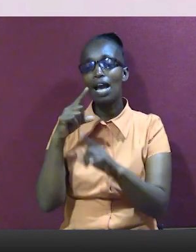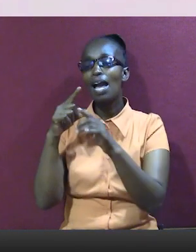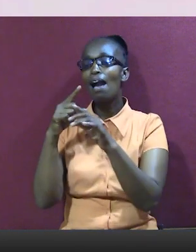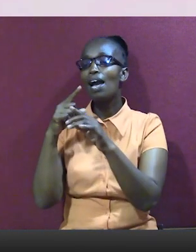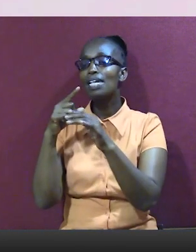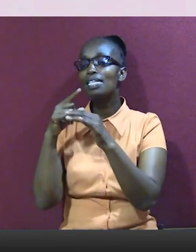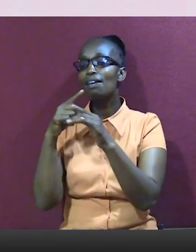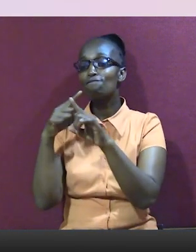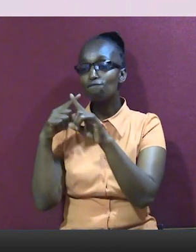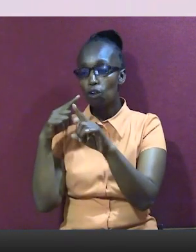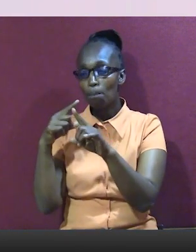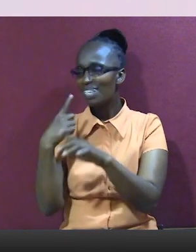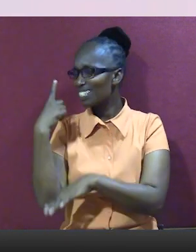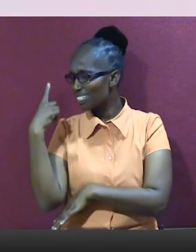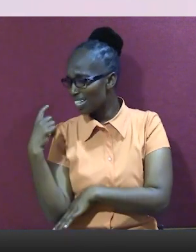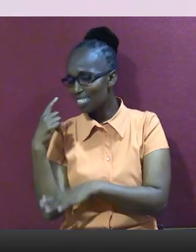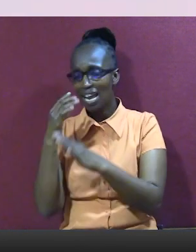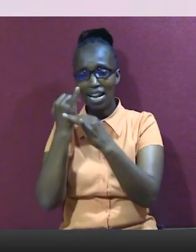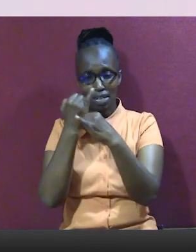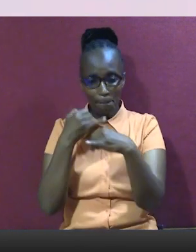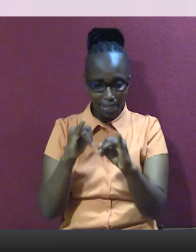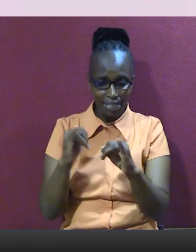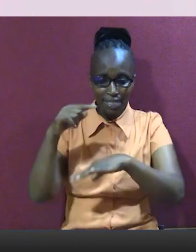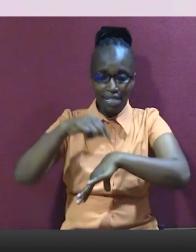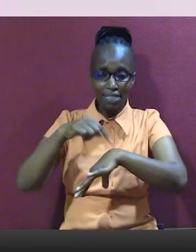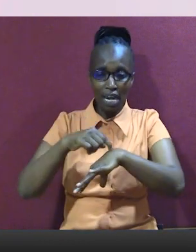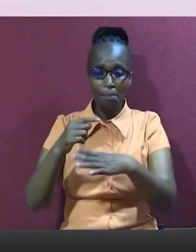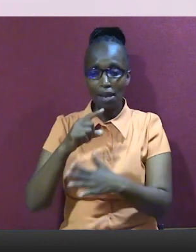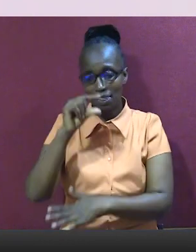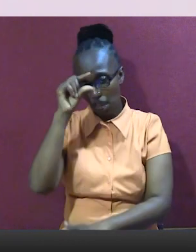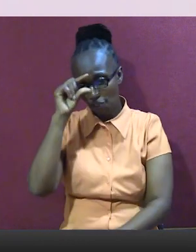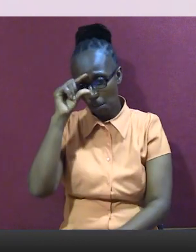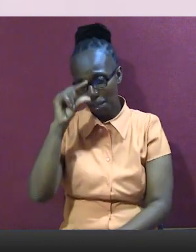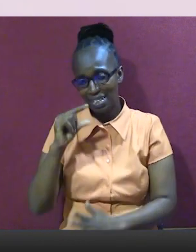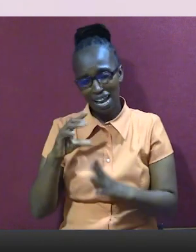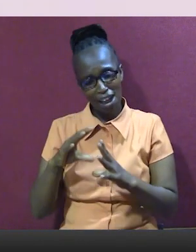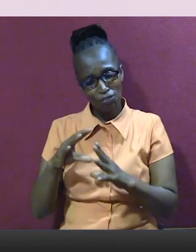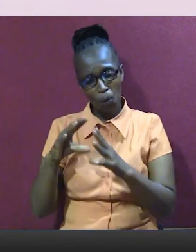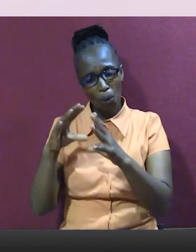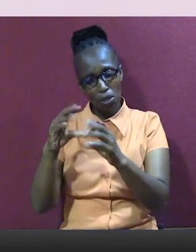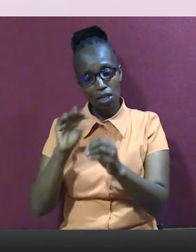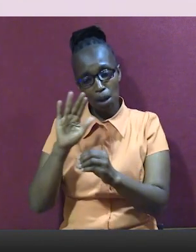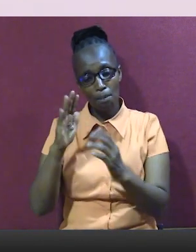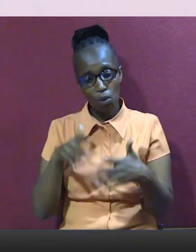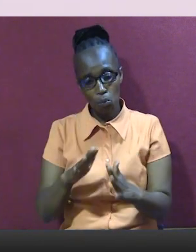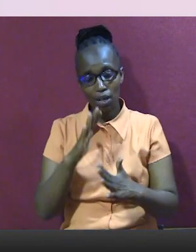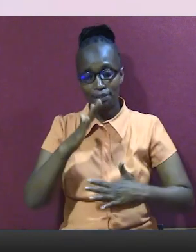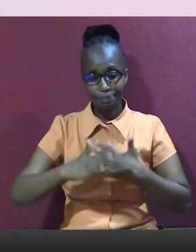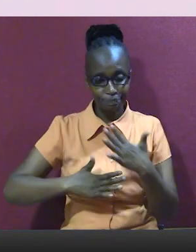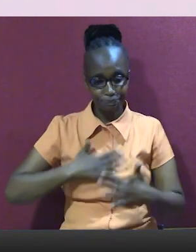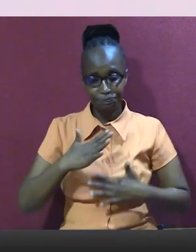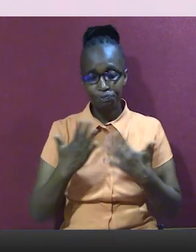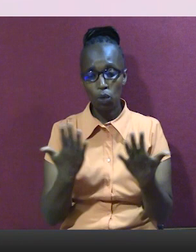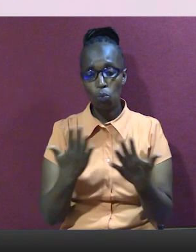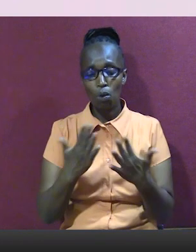that has gone out of its way to appreciate that we need to support you, albeit in a small